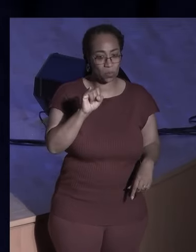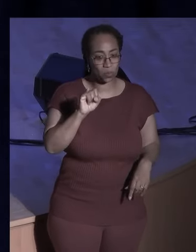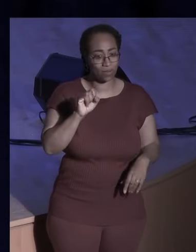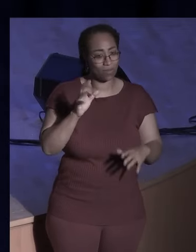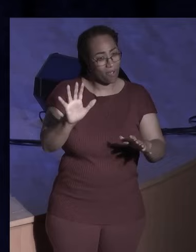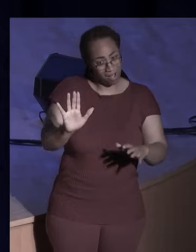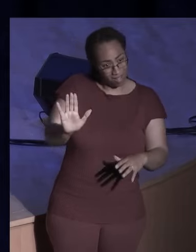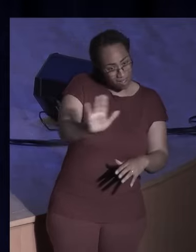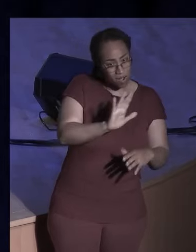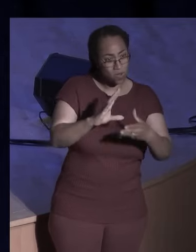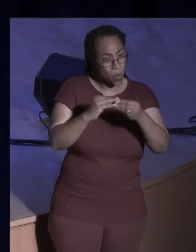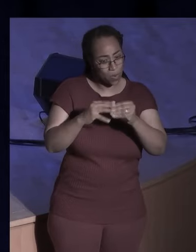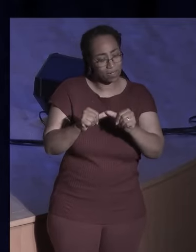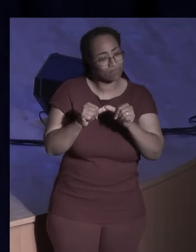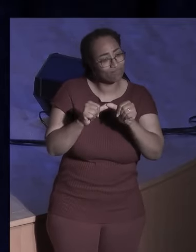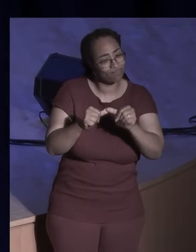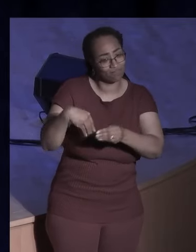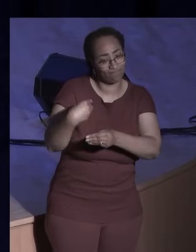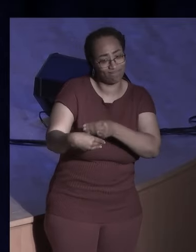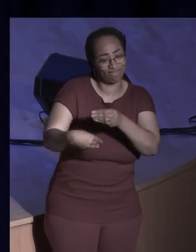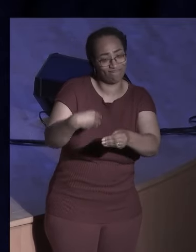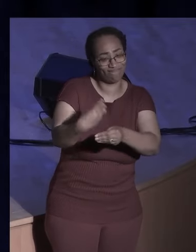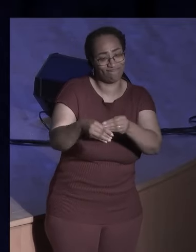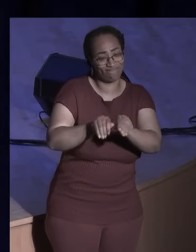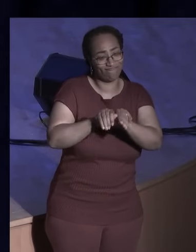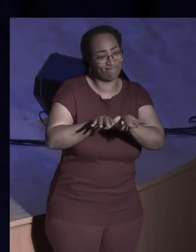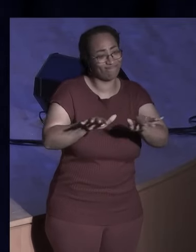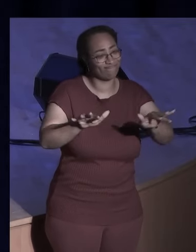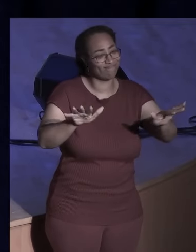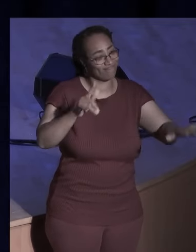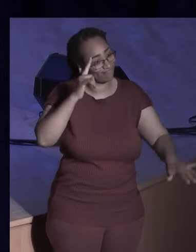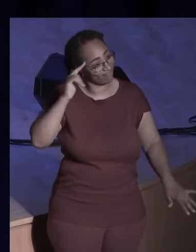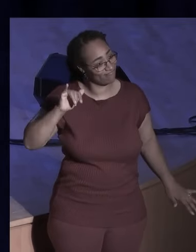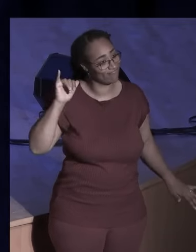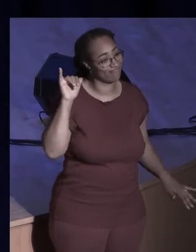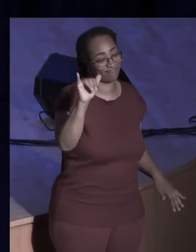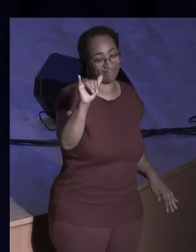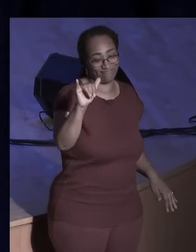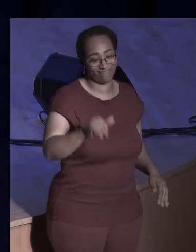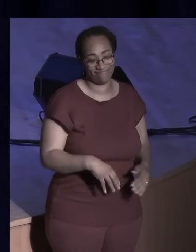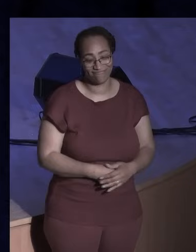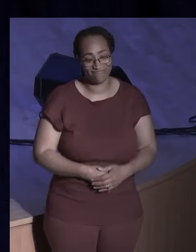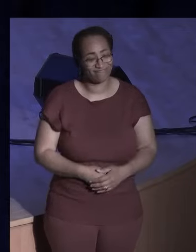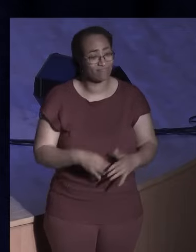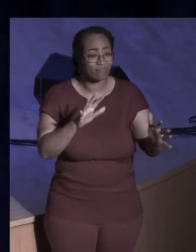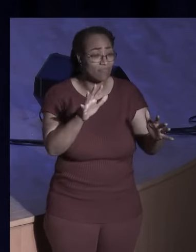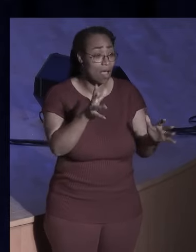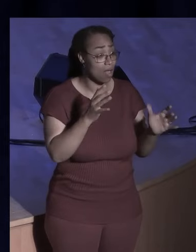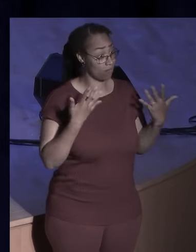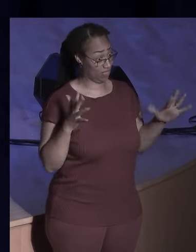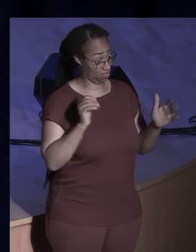are in these positions. We have so much more to do to reconcile this painful chapter in our nation's history, but